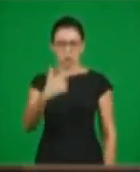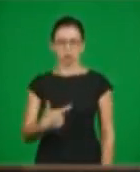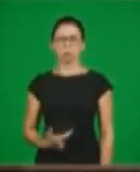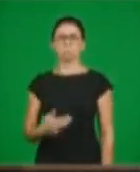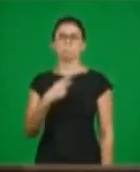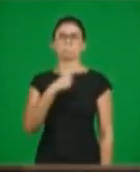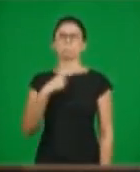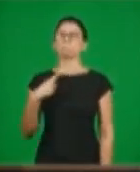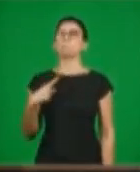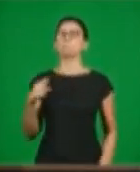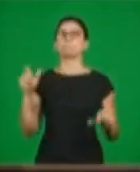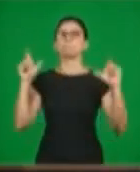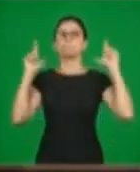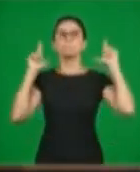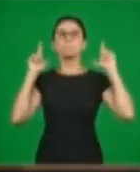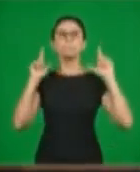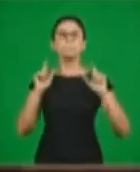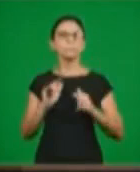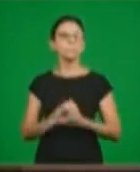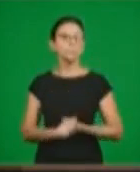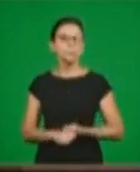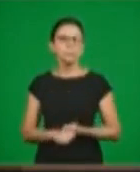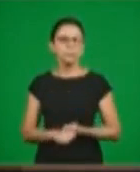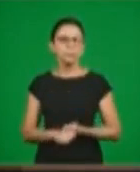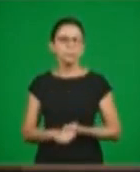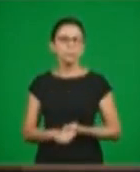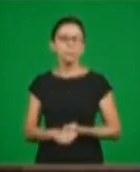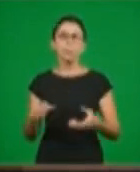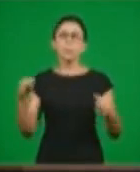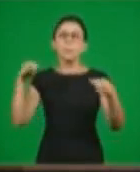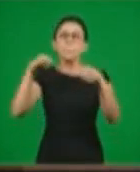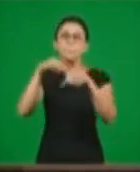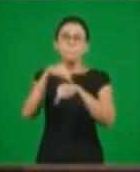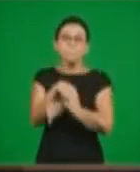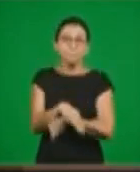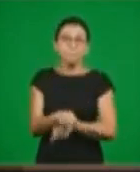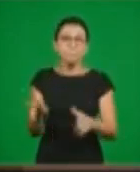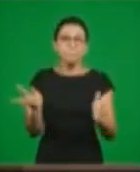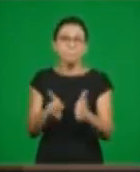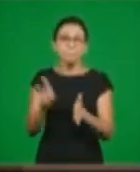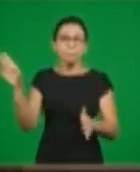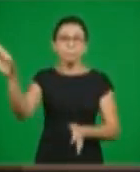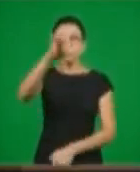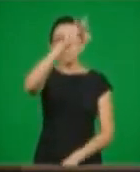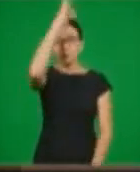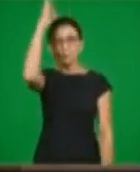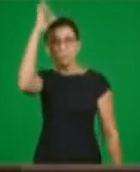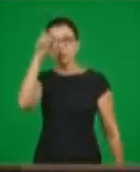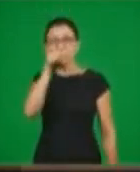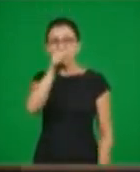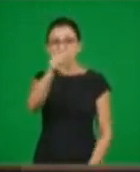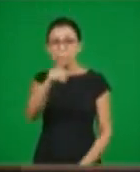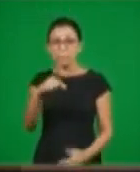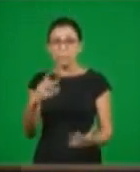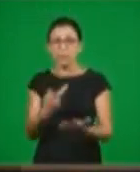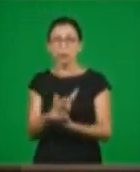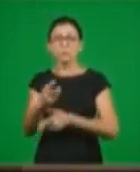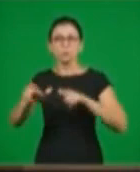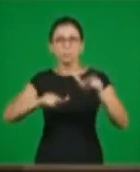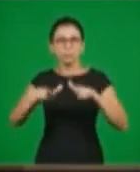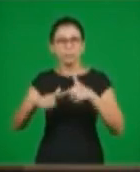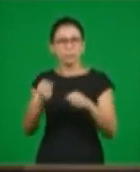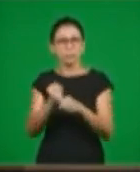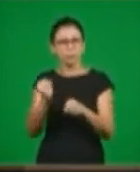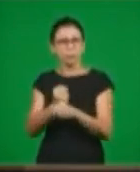But if you want to, you can always go and buy a title of pastor. But a mystery, it is when the work of the